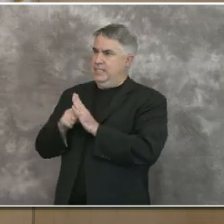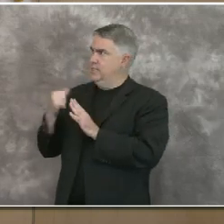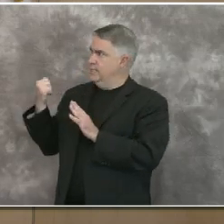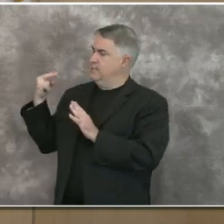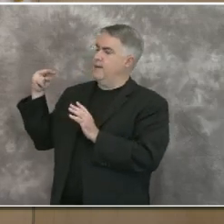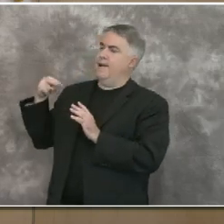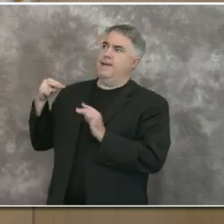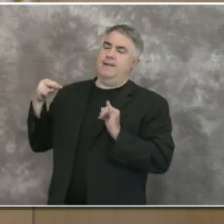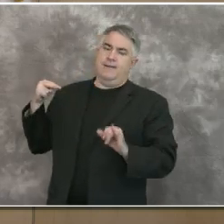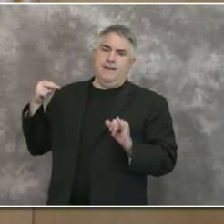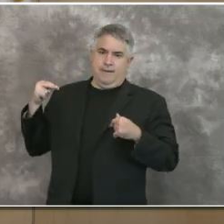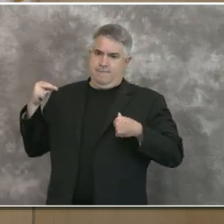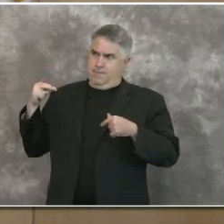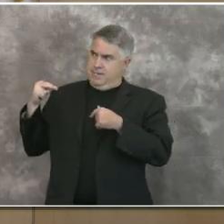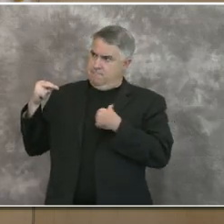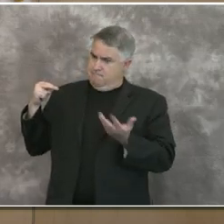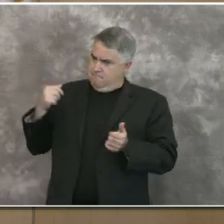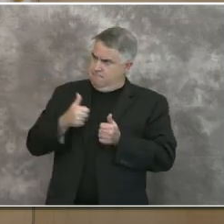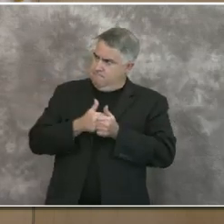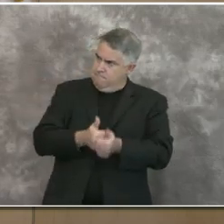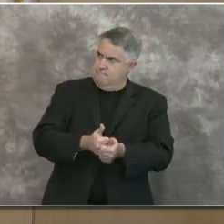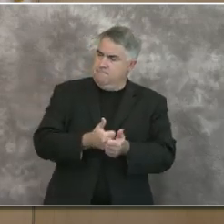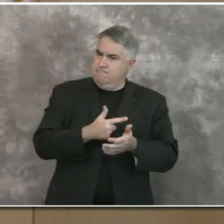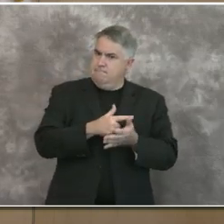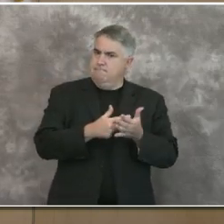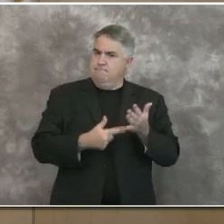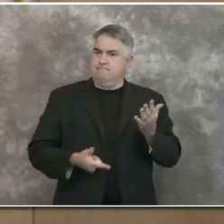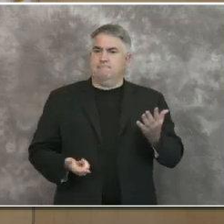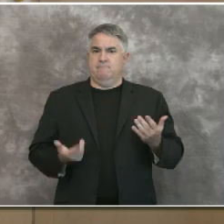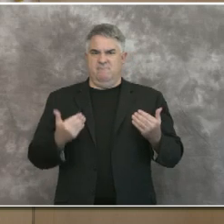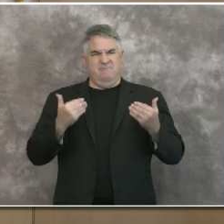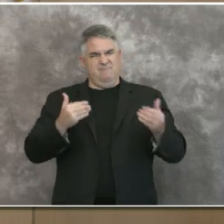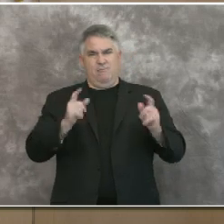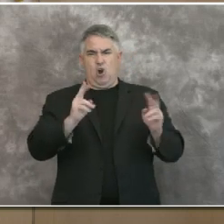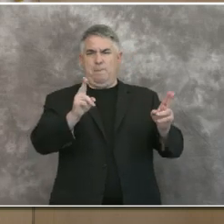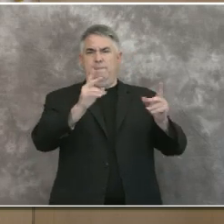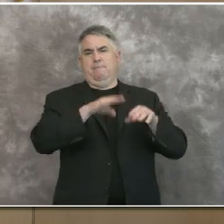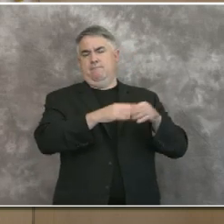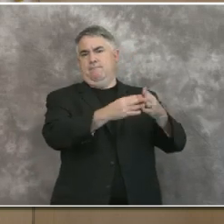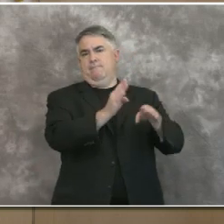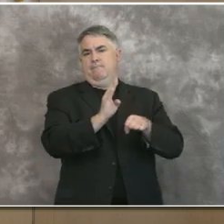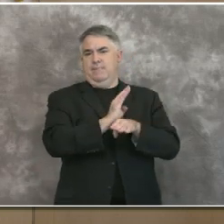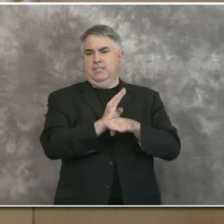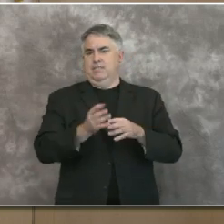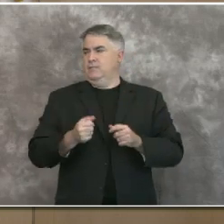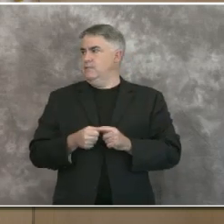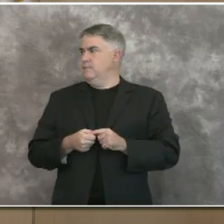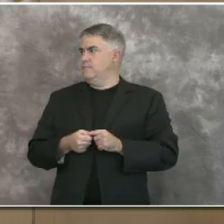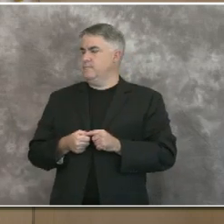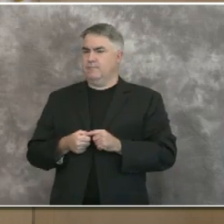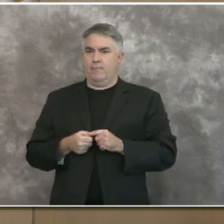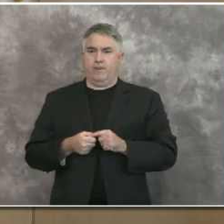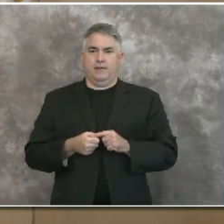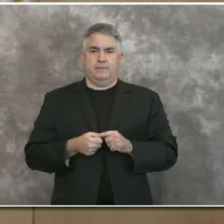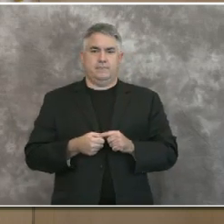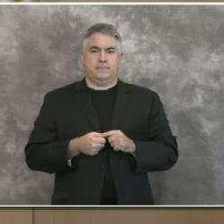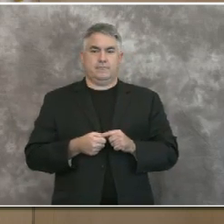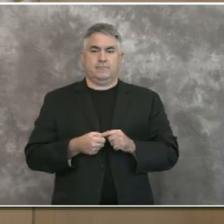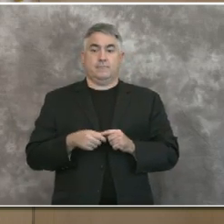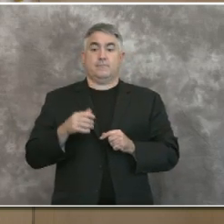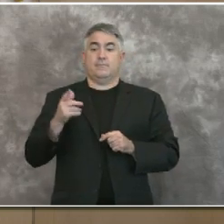to be considered for accelerated stage 2. As Supervisor Fletcher has stated, we submitted